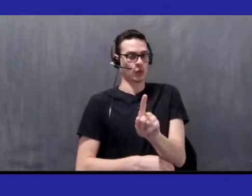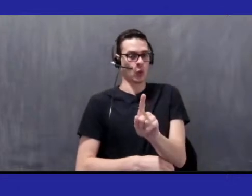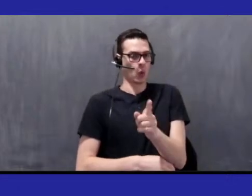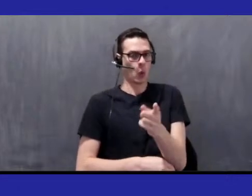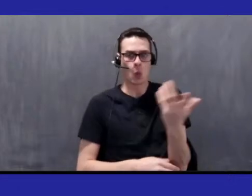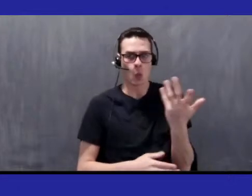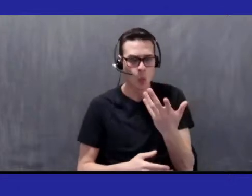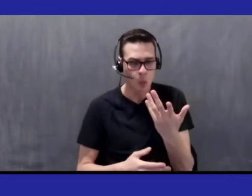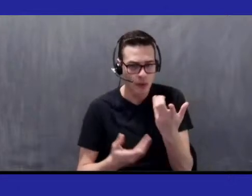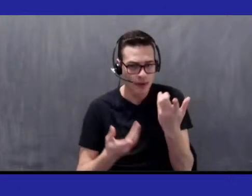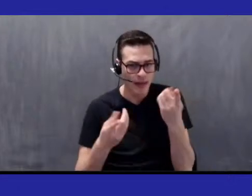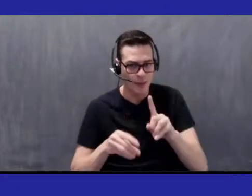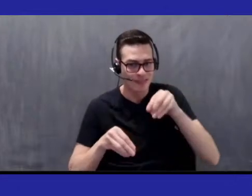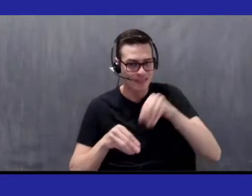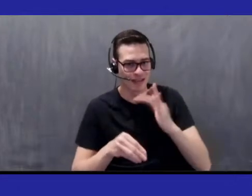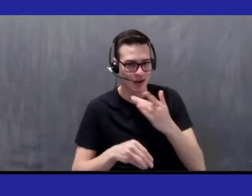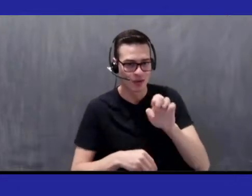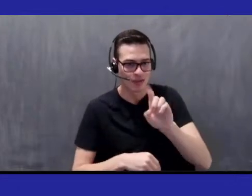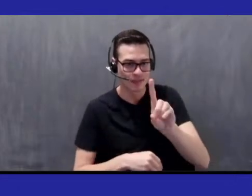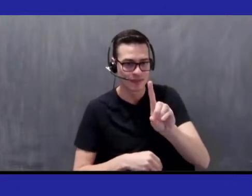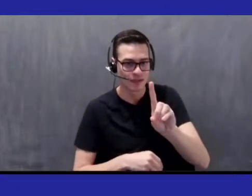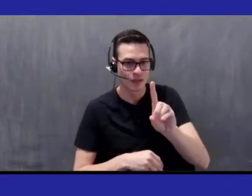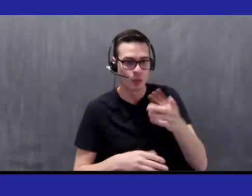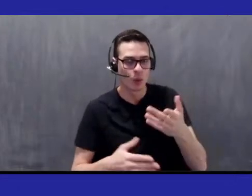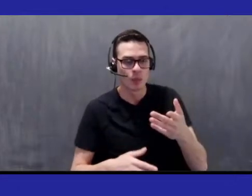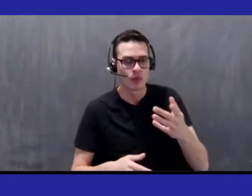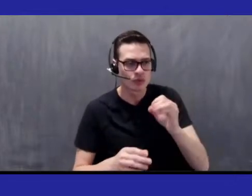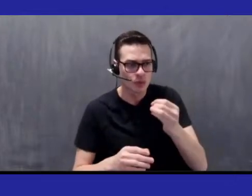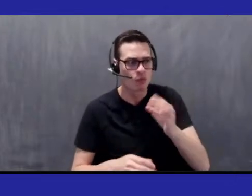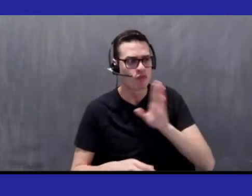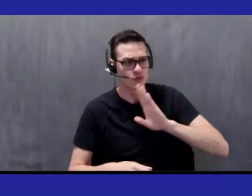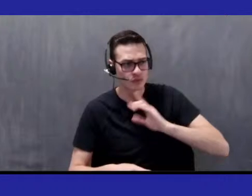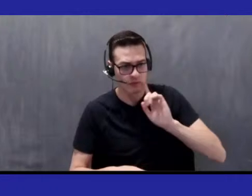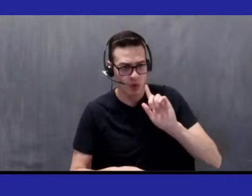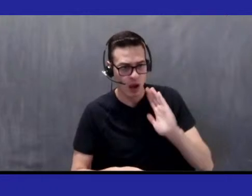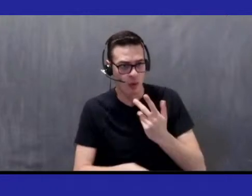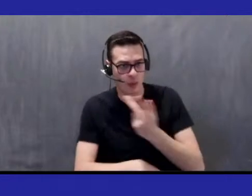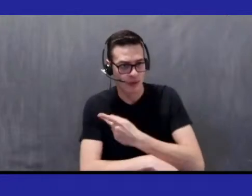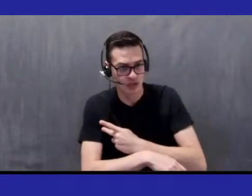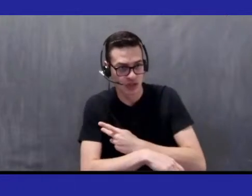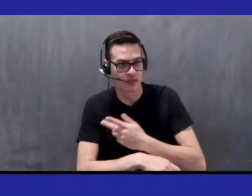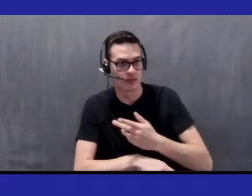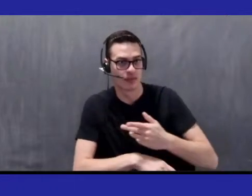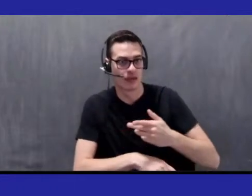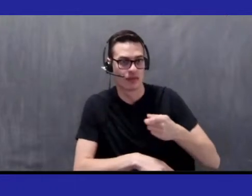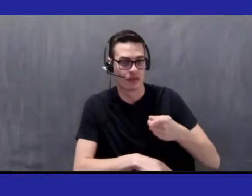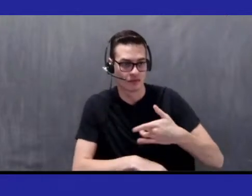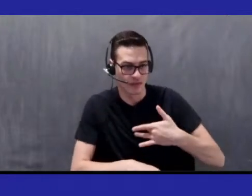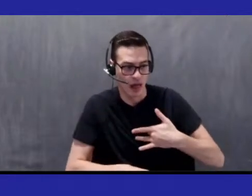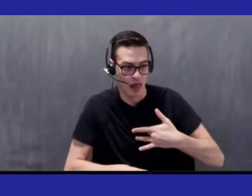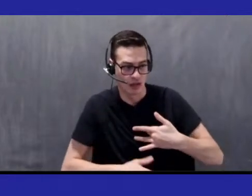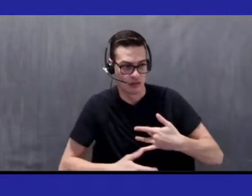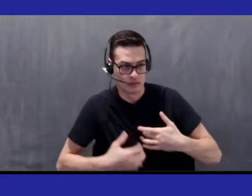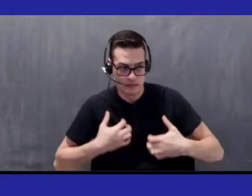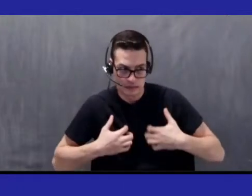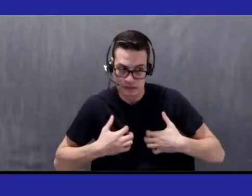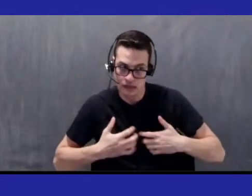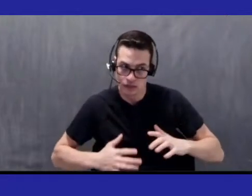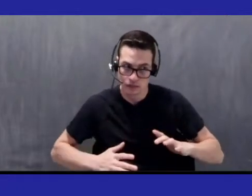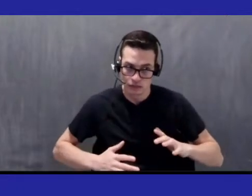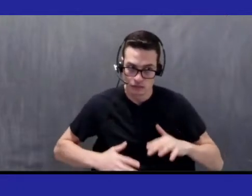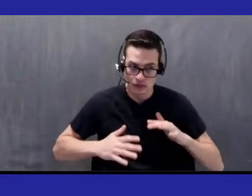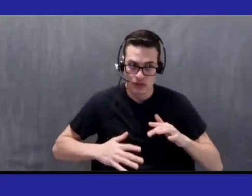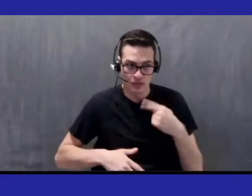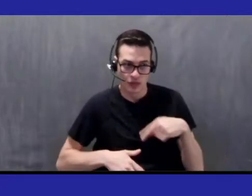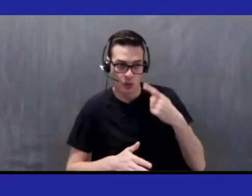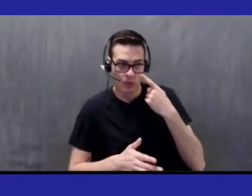that patient when they presented that they were afraid, right? That they were feeling teary-eyed because they know somebody's going to suspect